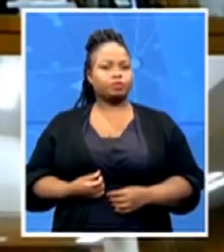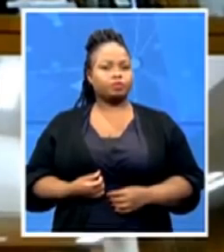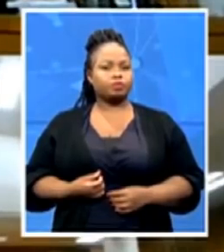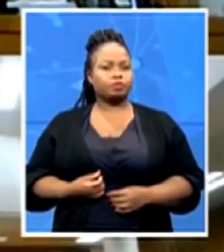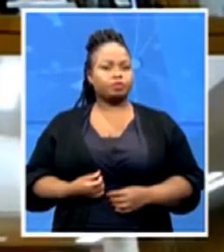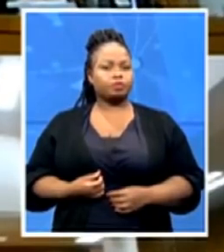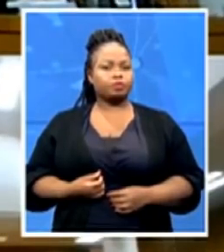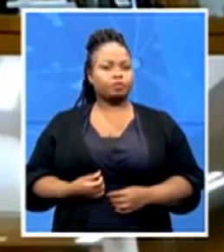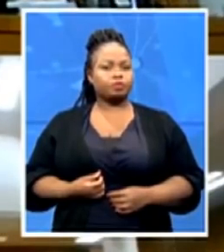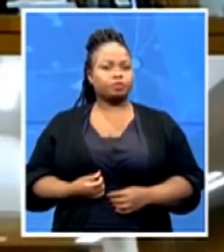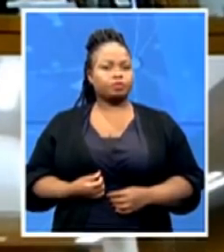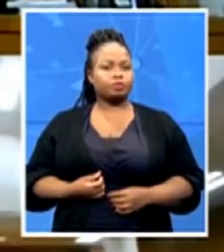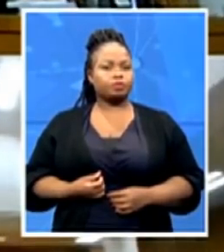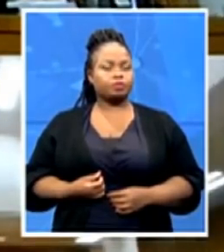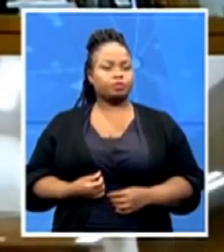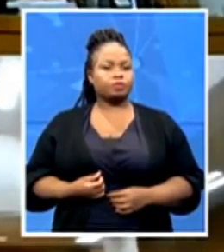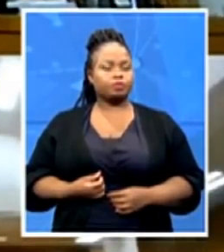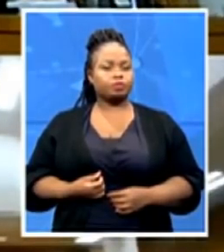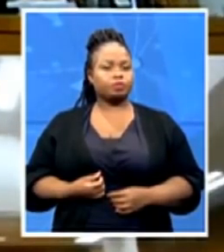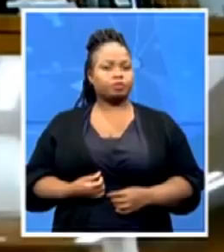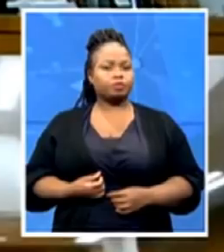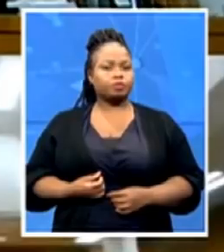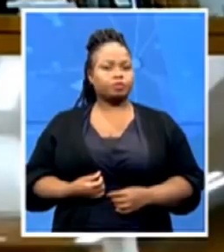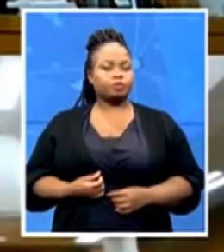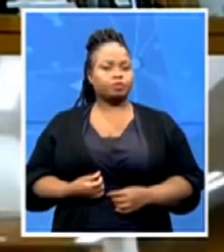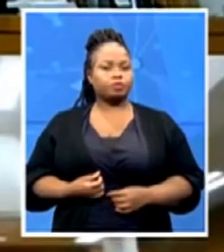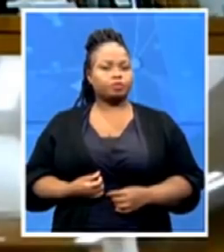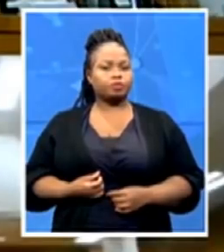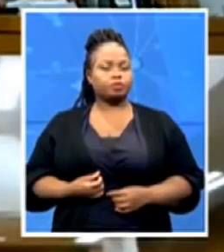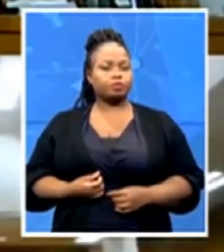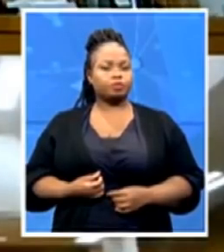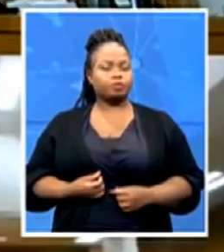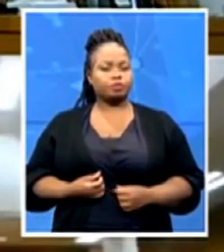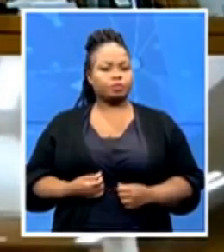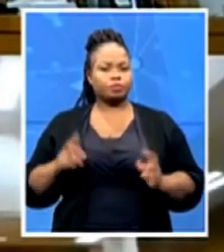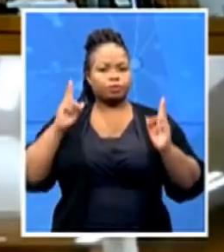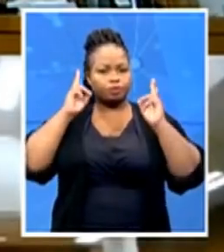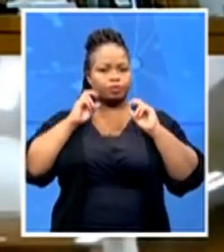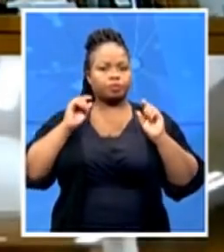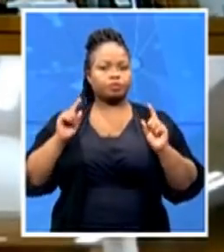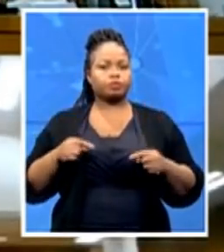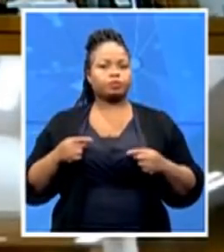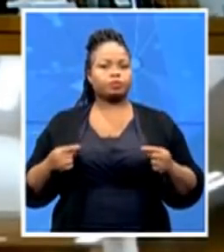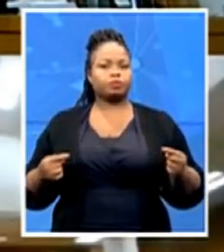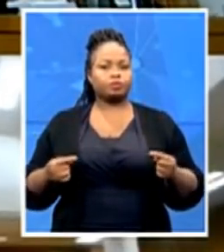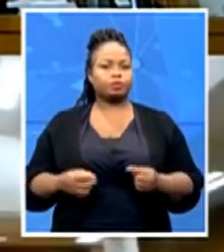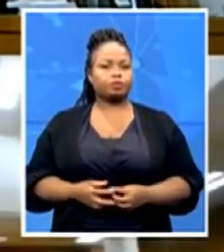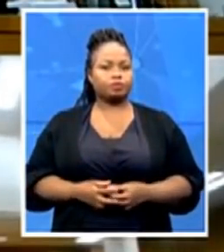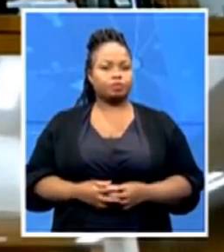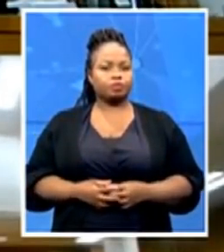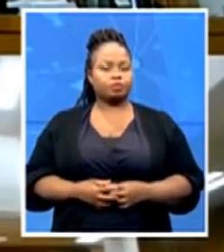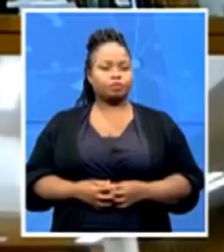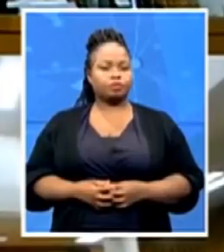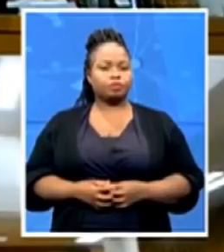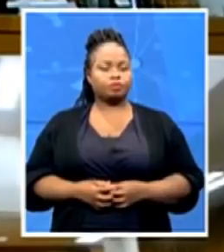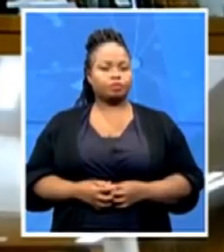Further understood the complaint there to be the whole country knows. You could be walking down the passage in your office and